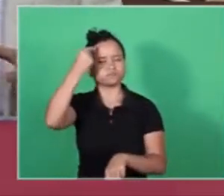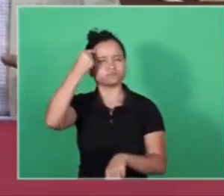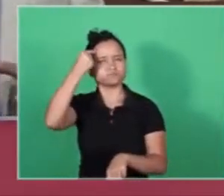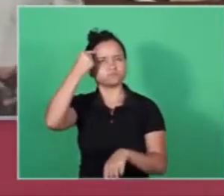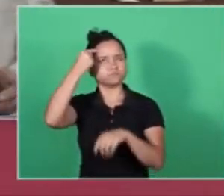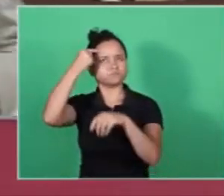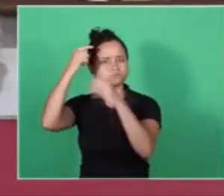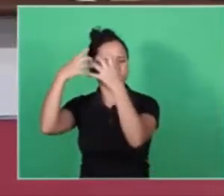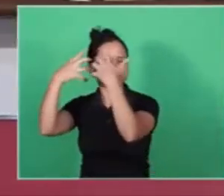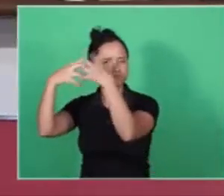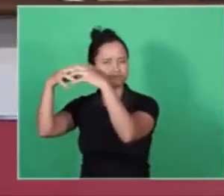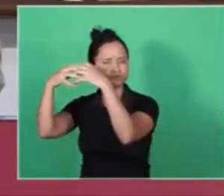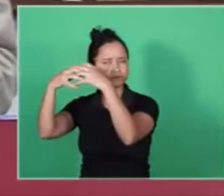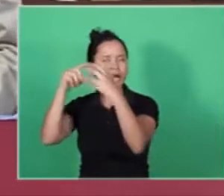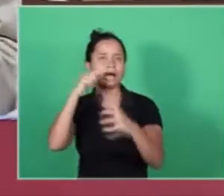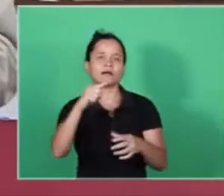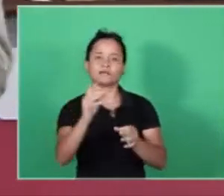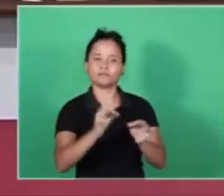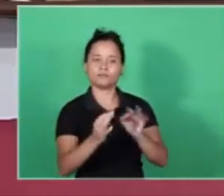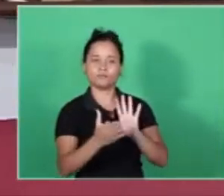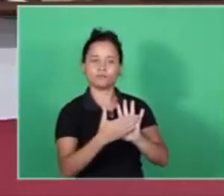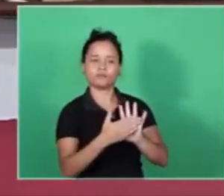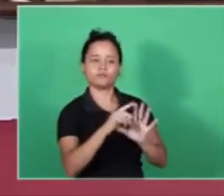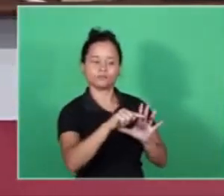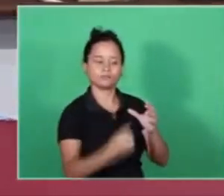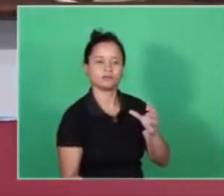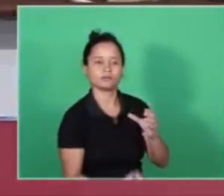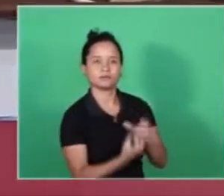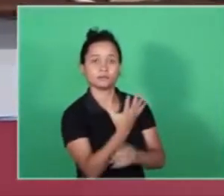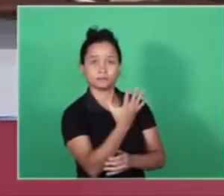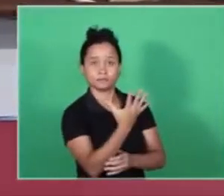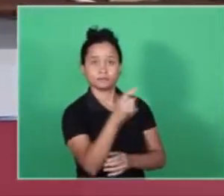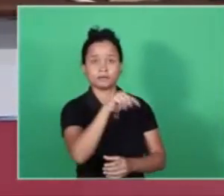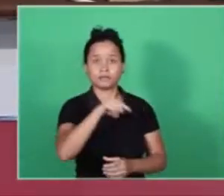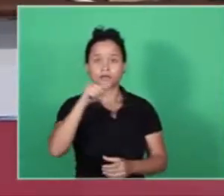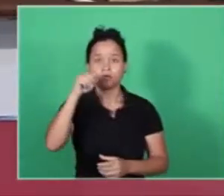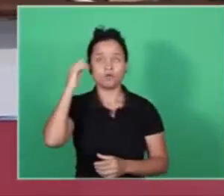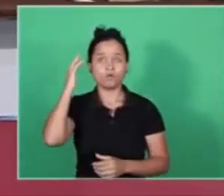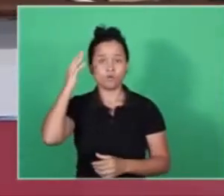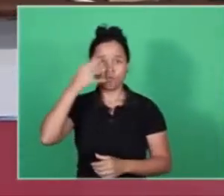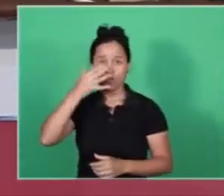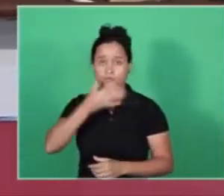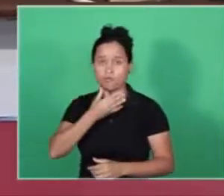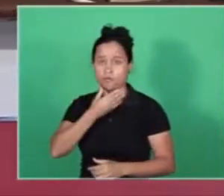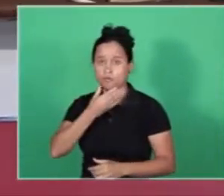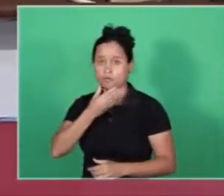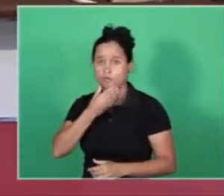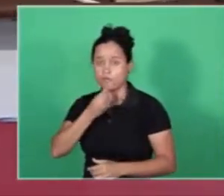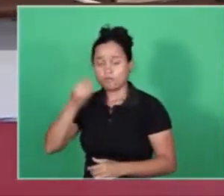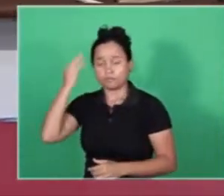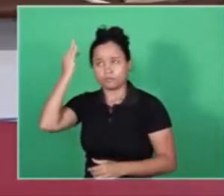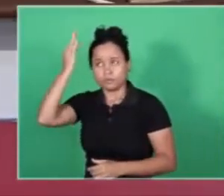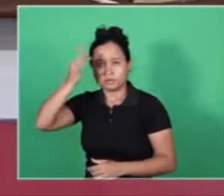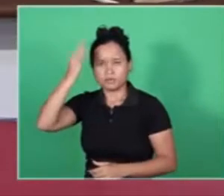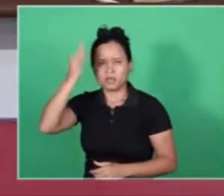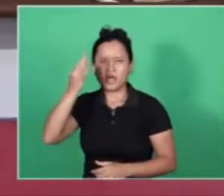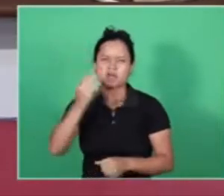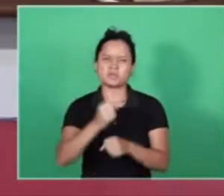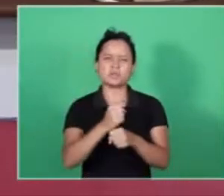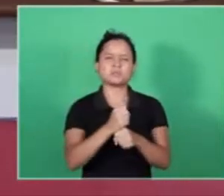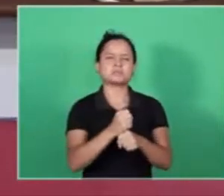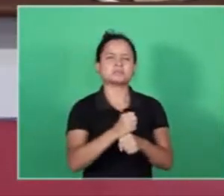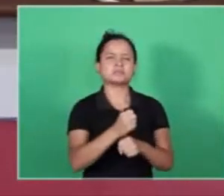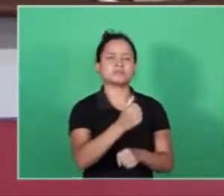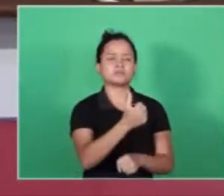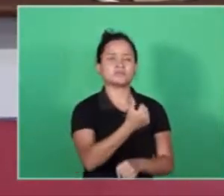I'm in the design of creation. So the philosopher in the beginning, in